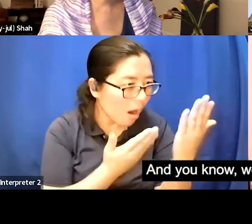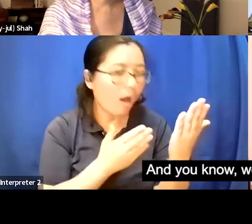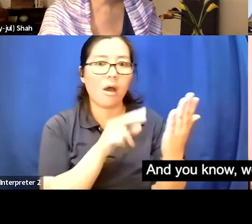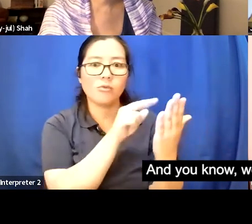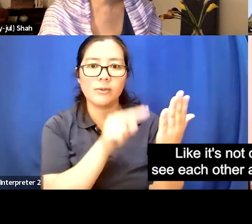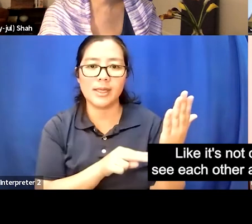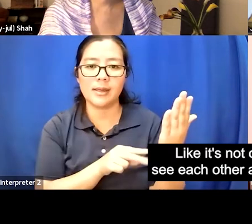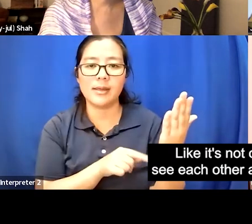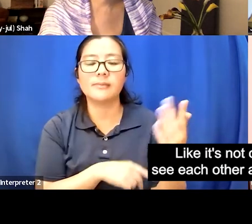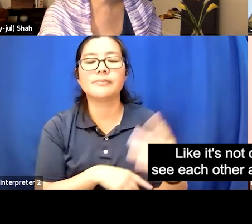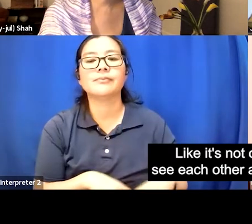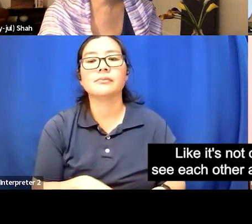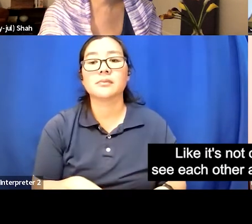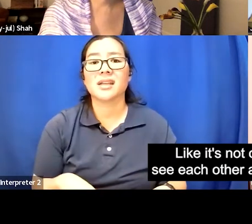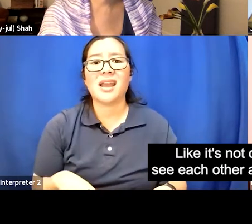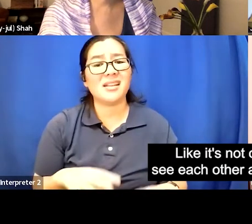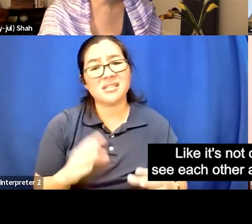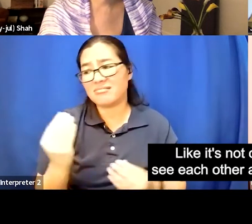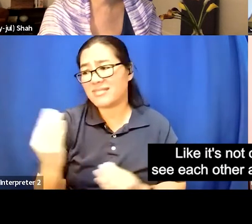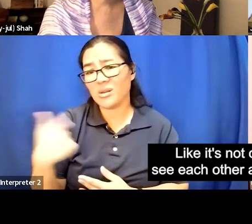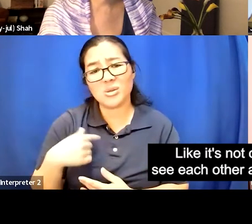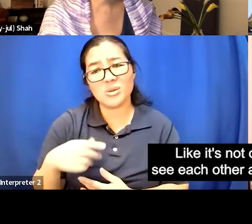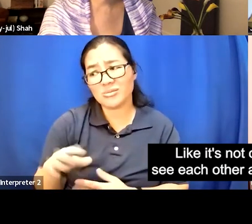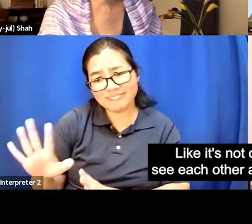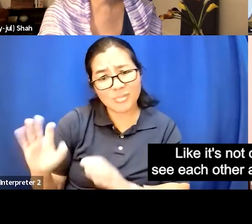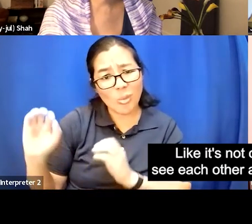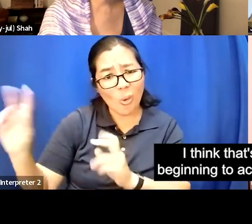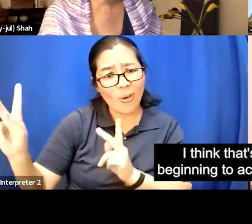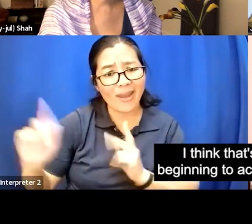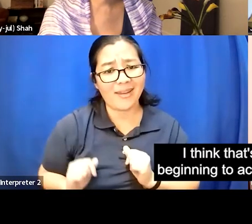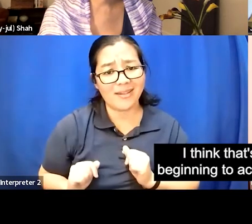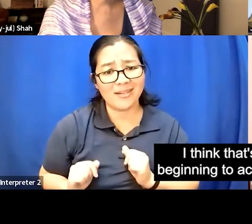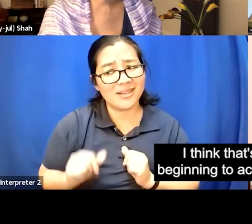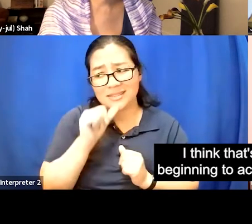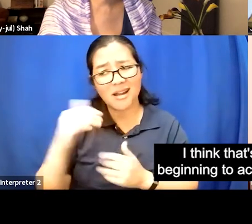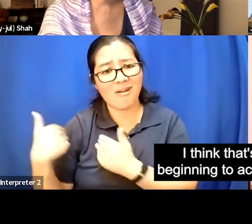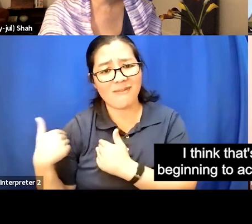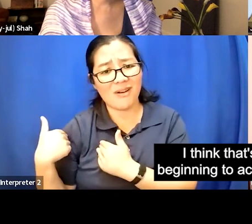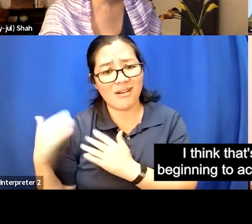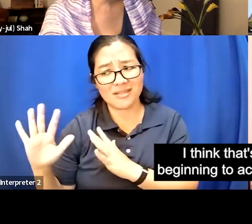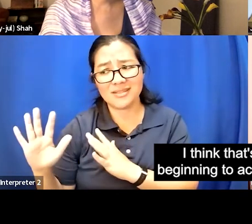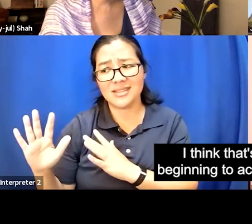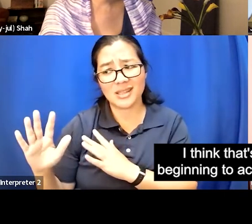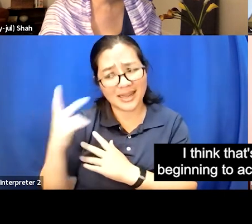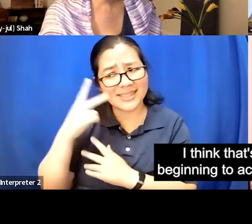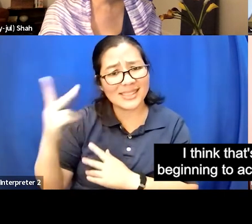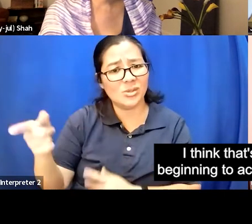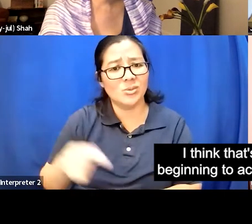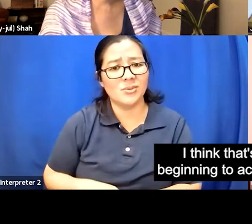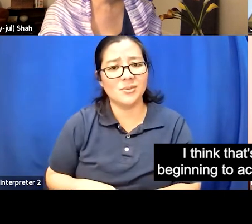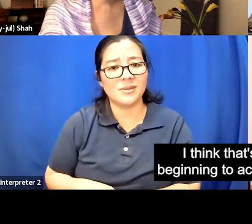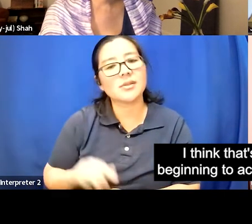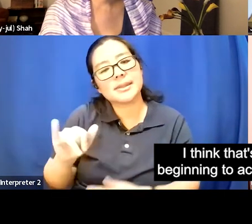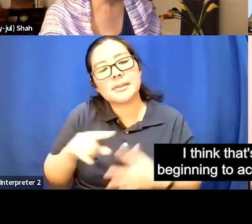we are okay. Like, no, it's not our fault. We see each other and we're okay. And I think that's a kind of beginning